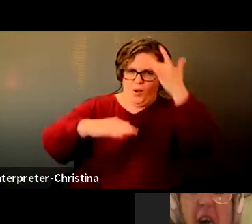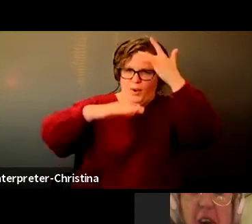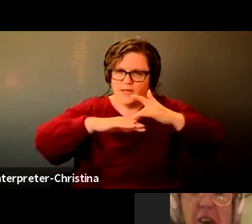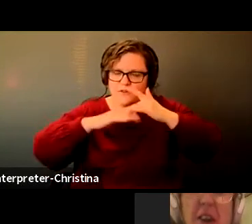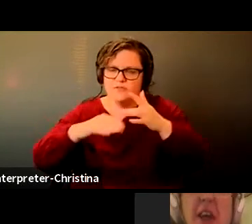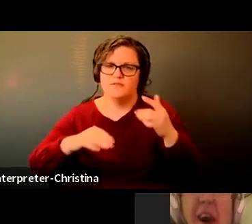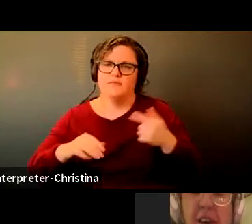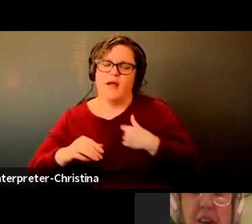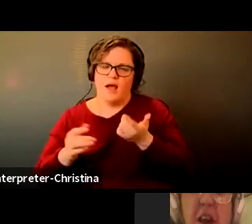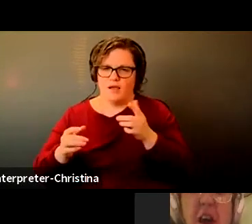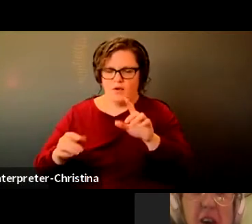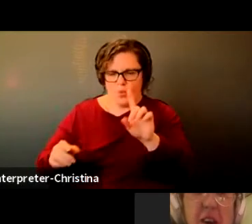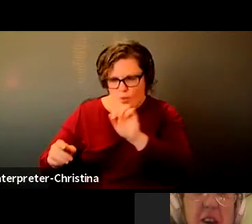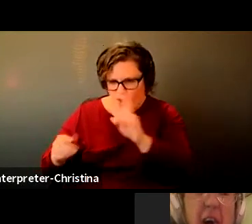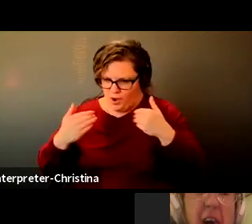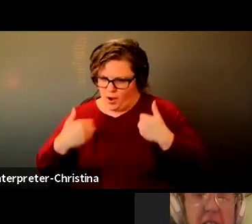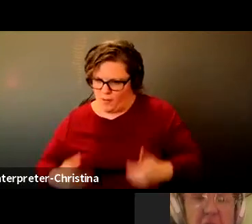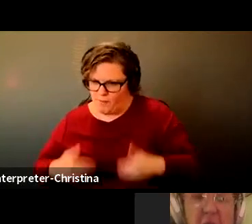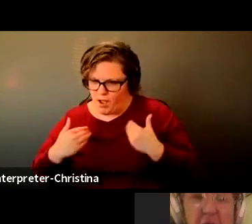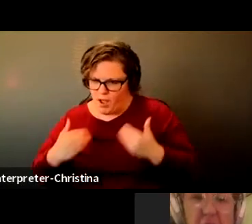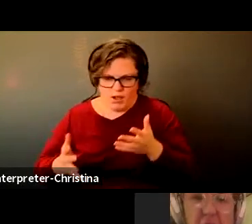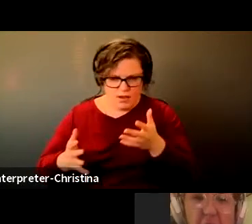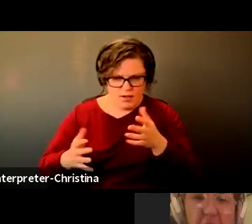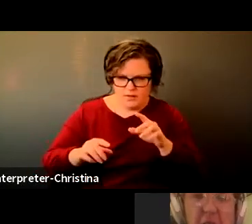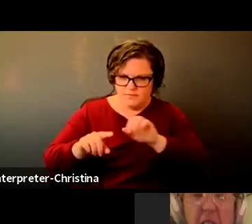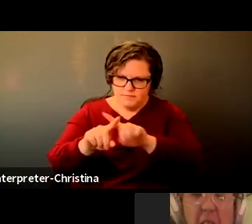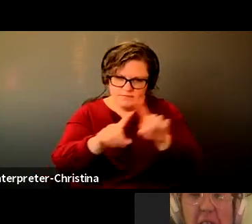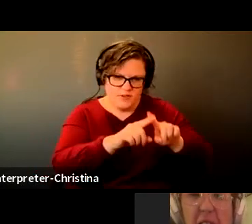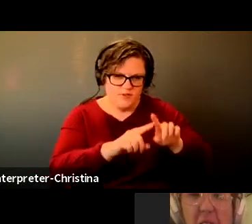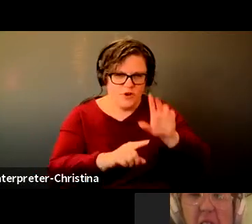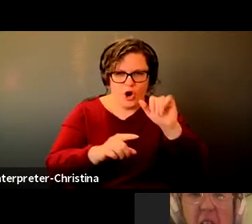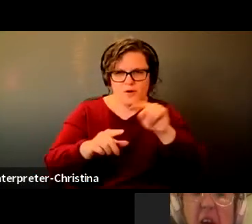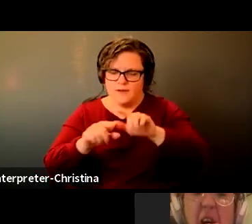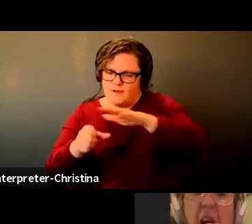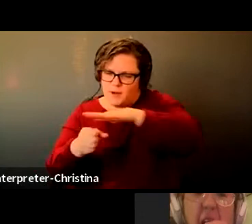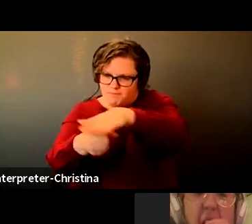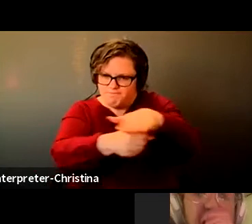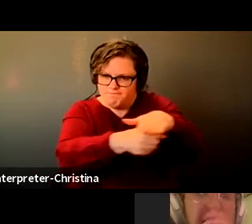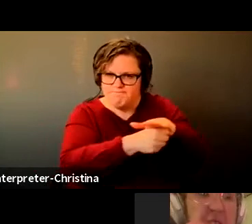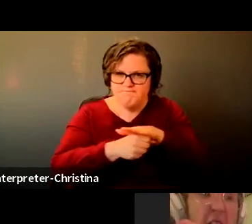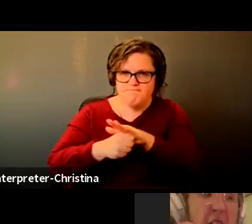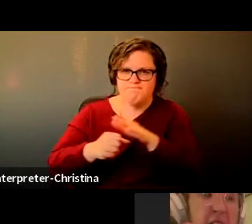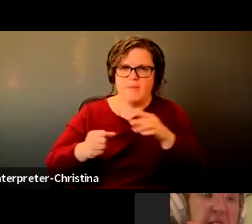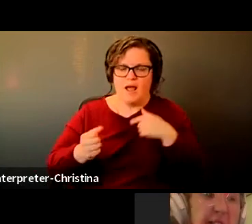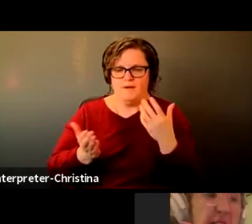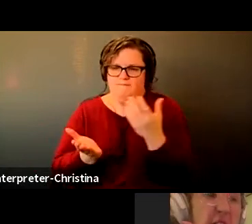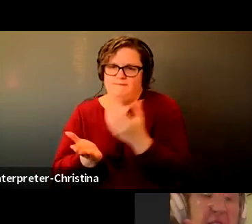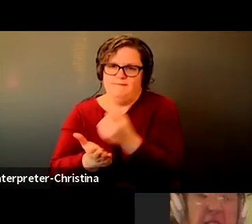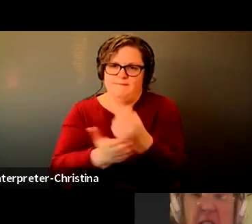different forms, and new things emerge in the process.